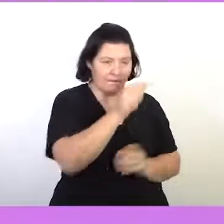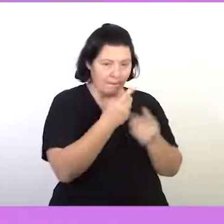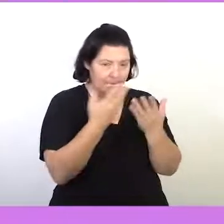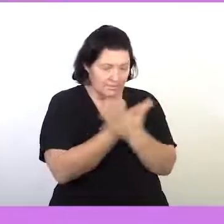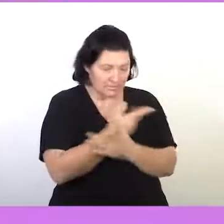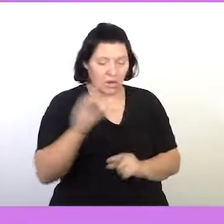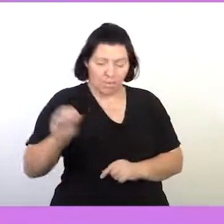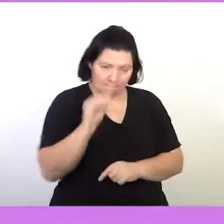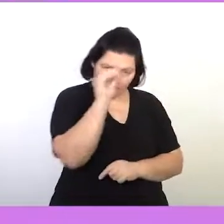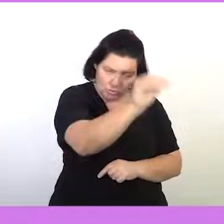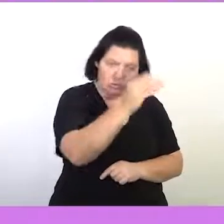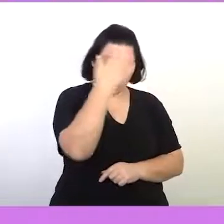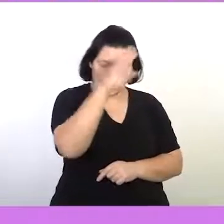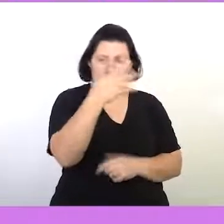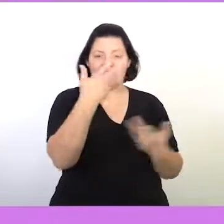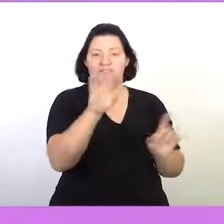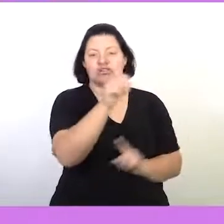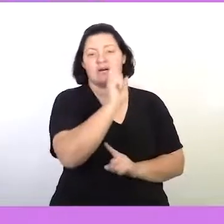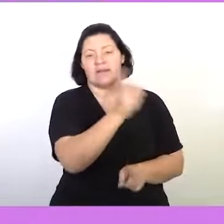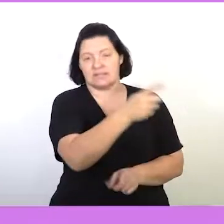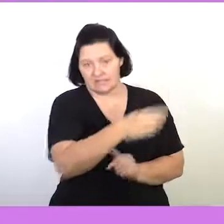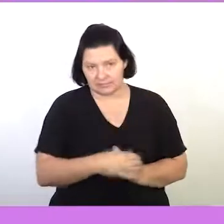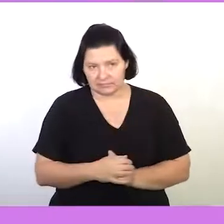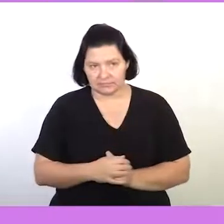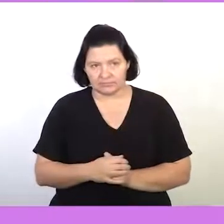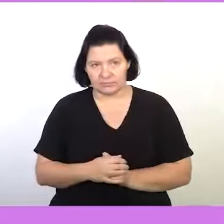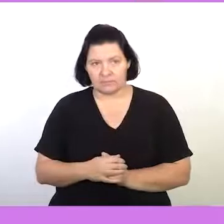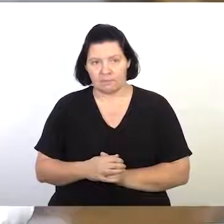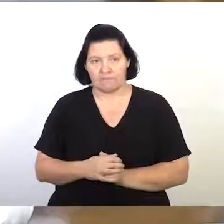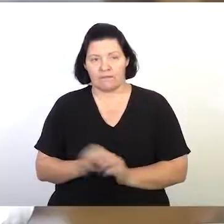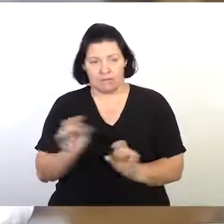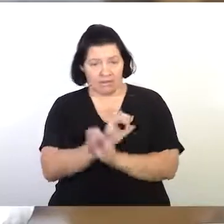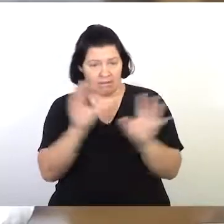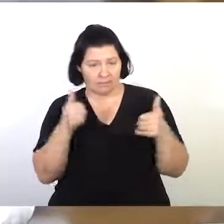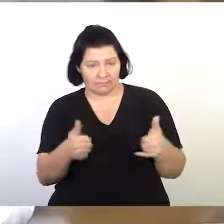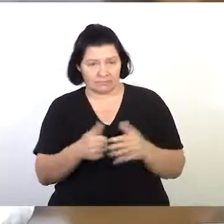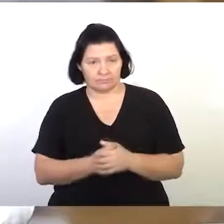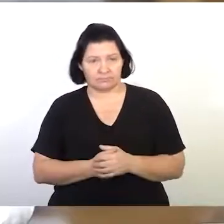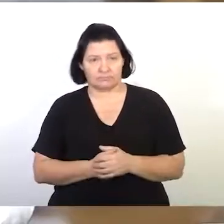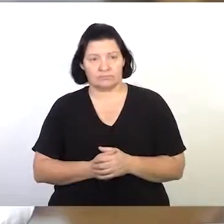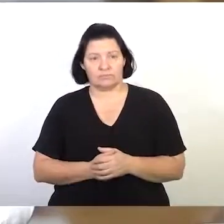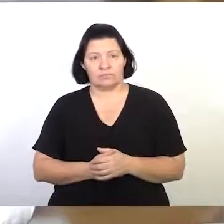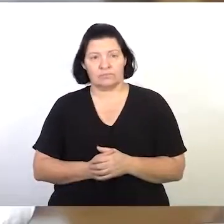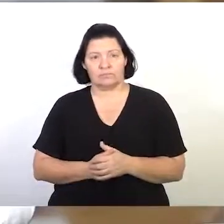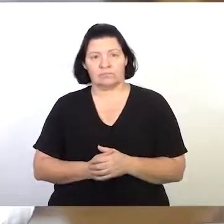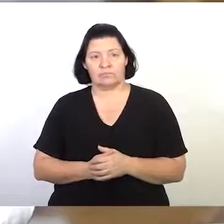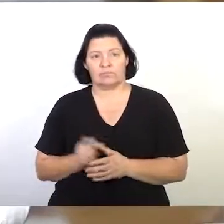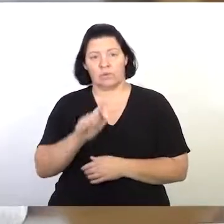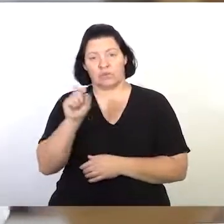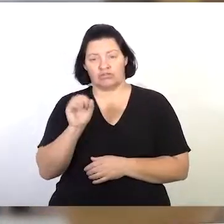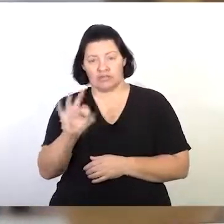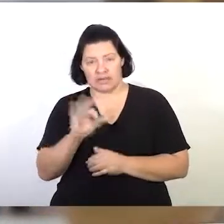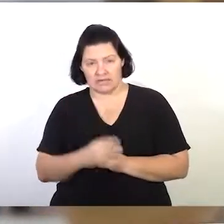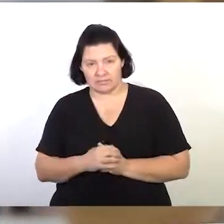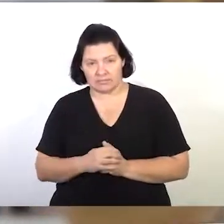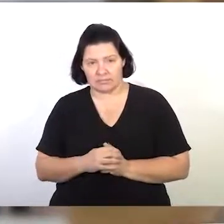the missing value is. Then you know, moving forward, you have the answer with you. So I hope that is clear. Moving on now to question